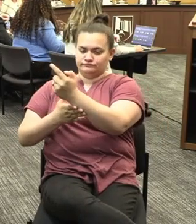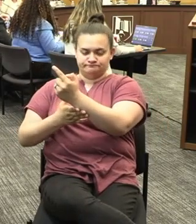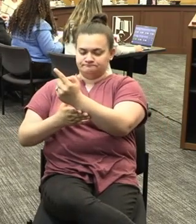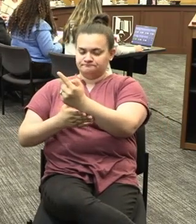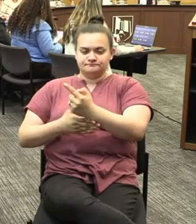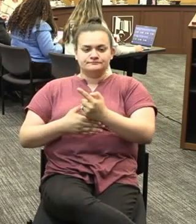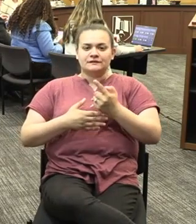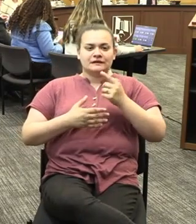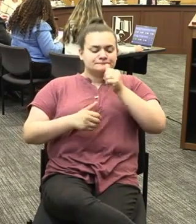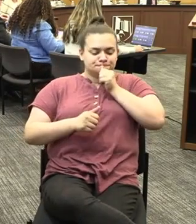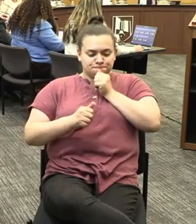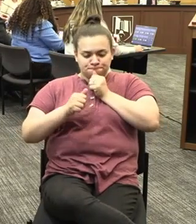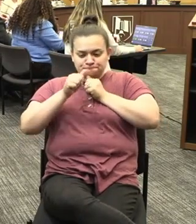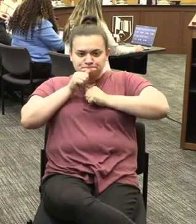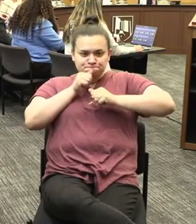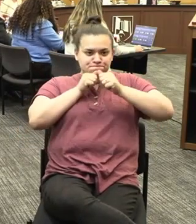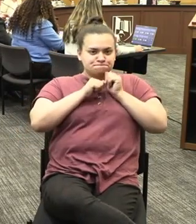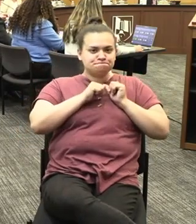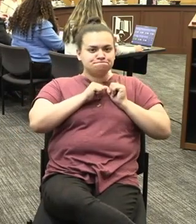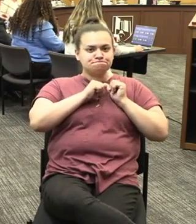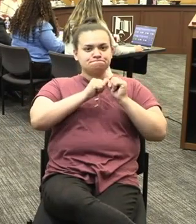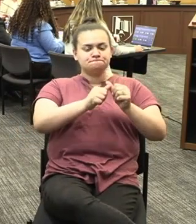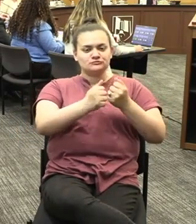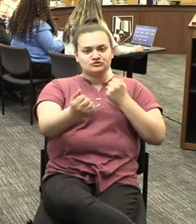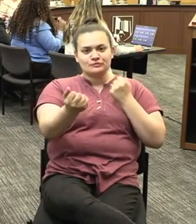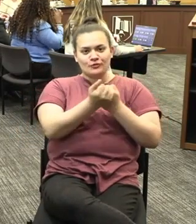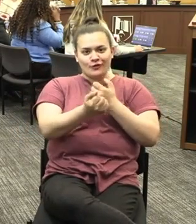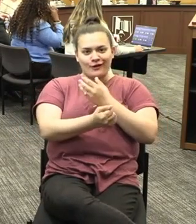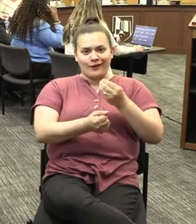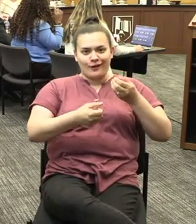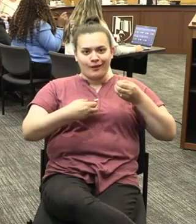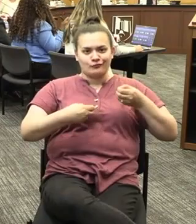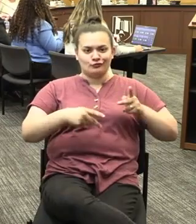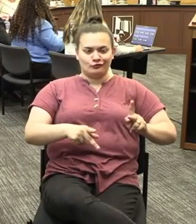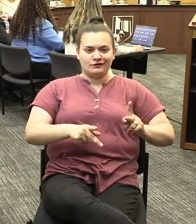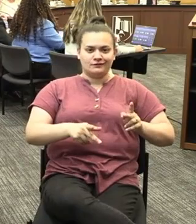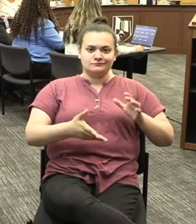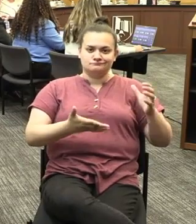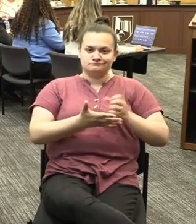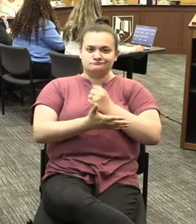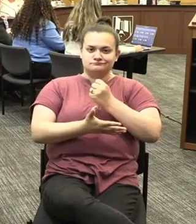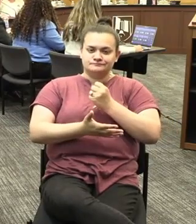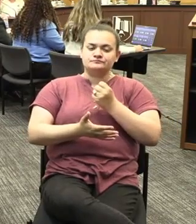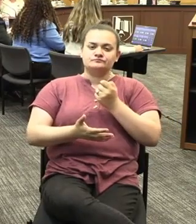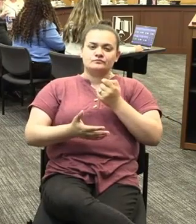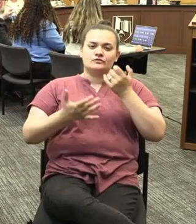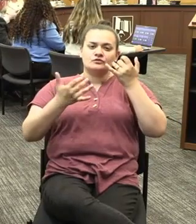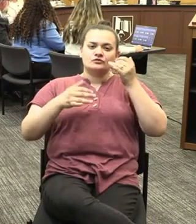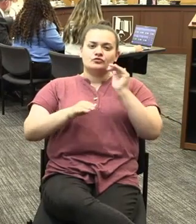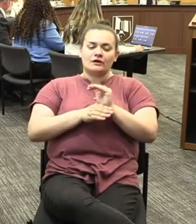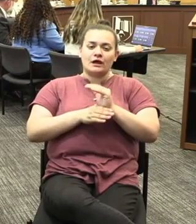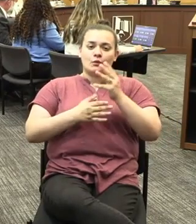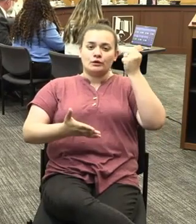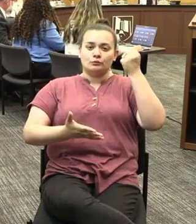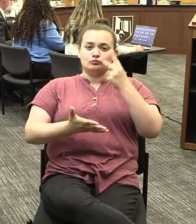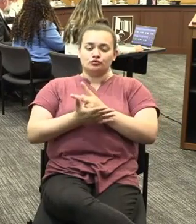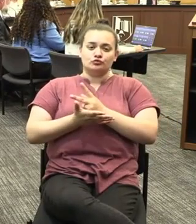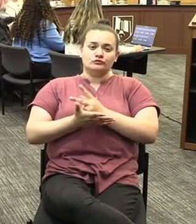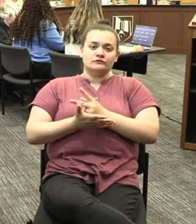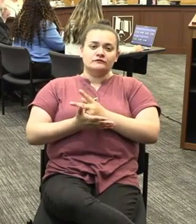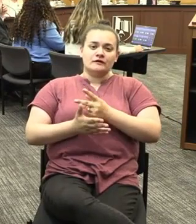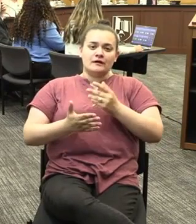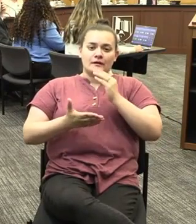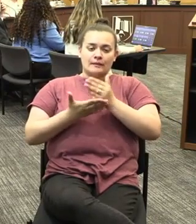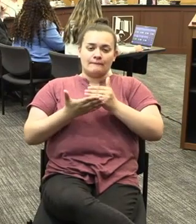through perseverance, support, and opportunity. Tonight, we approve the budget. A budget is more than a